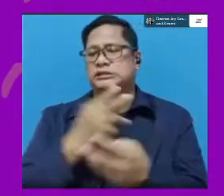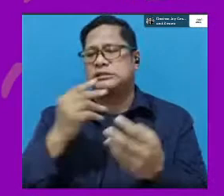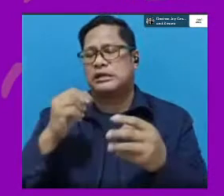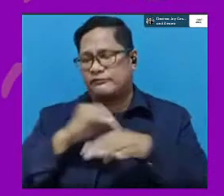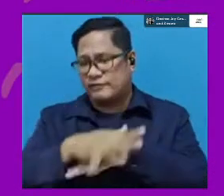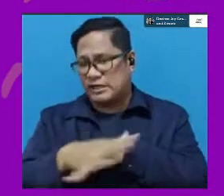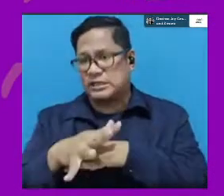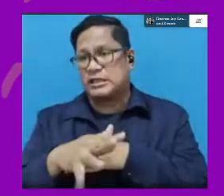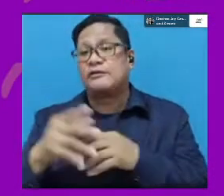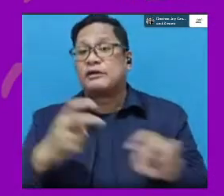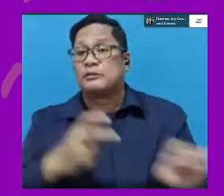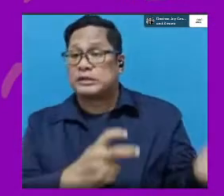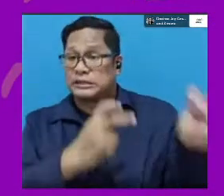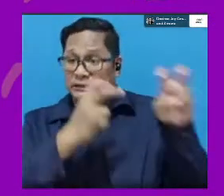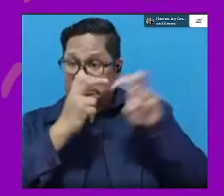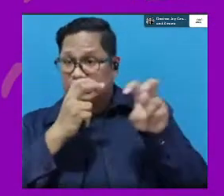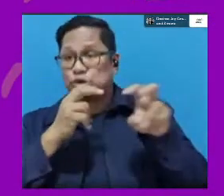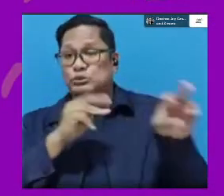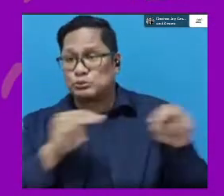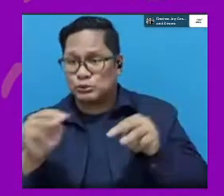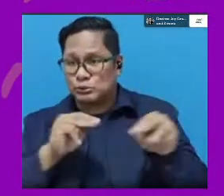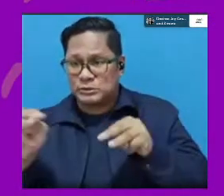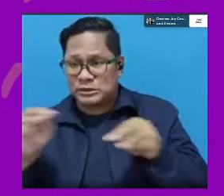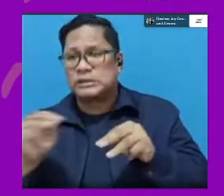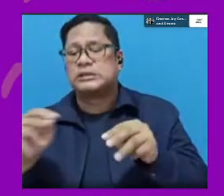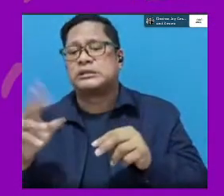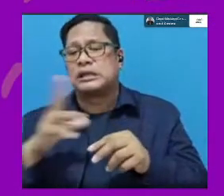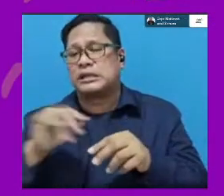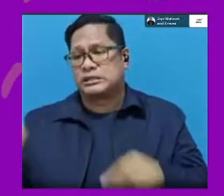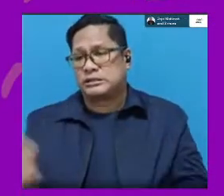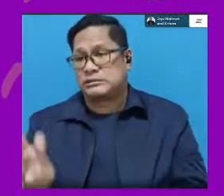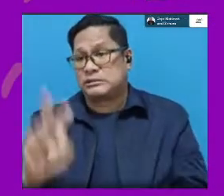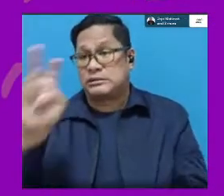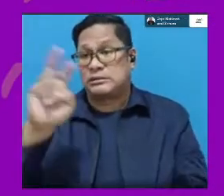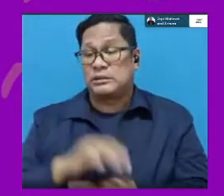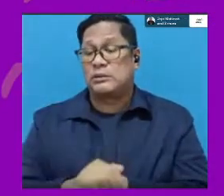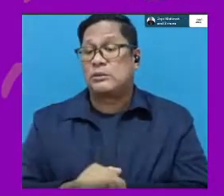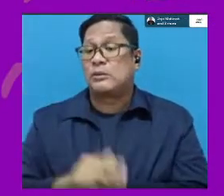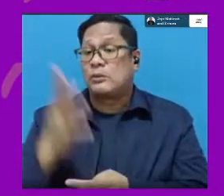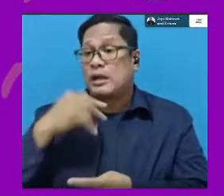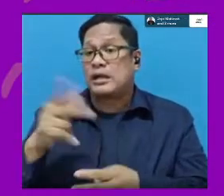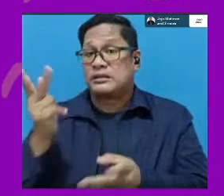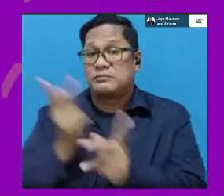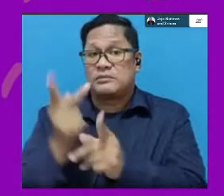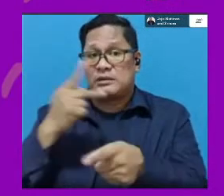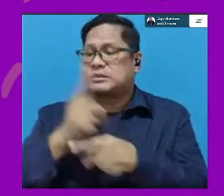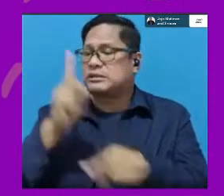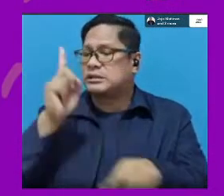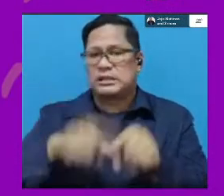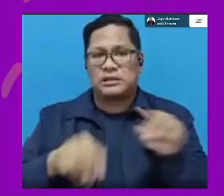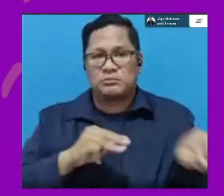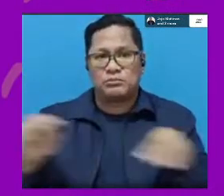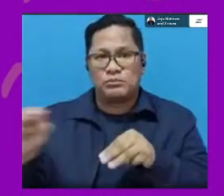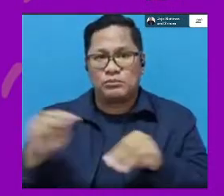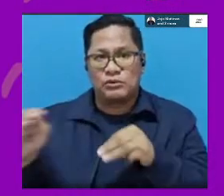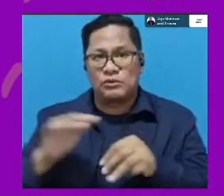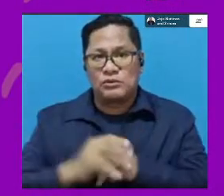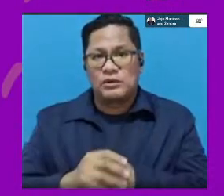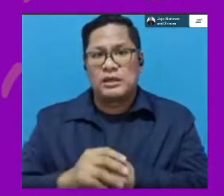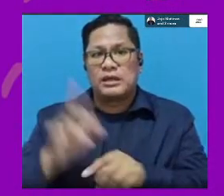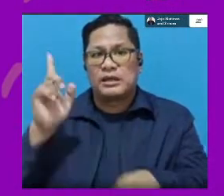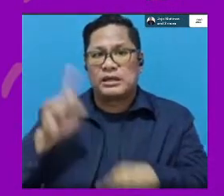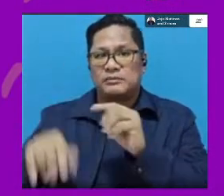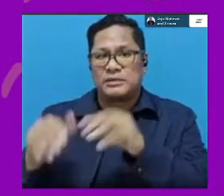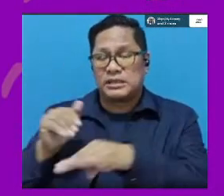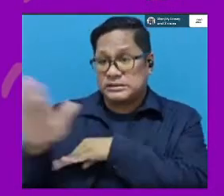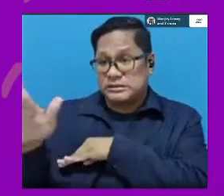the restrictions in movements and in travel, because their products cannot be moved, their products cannot be sent outside